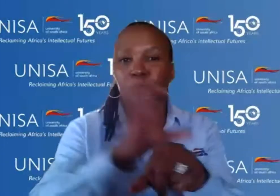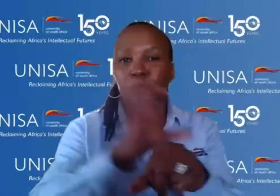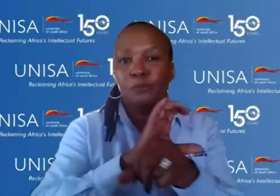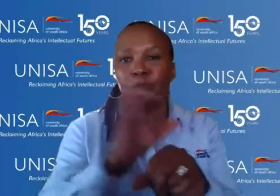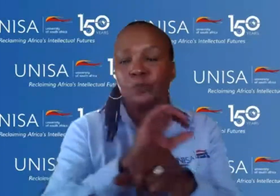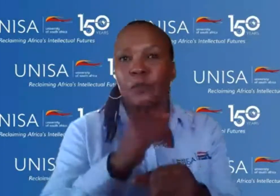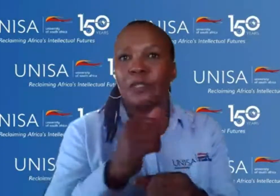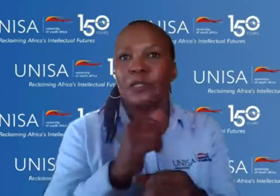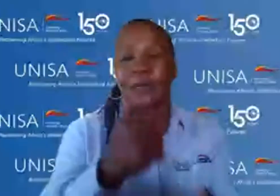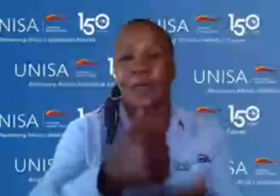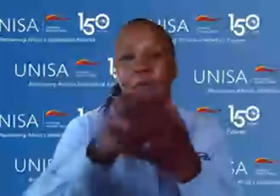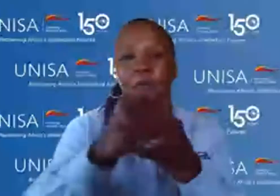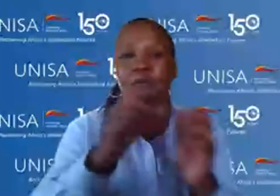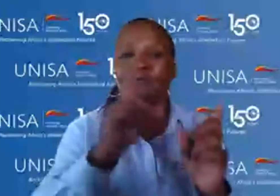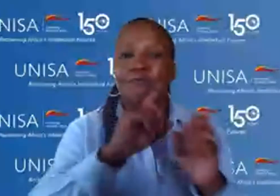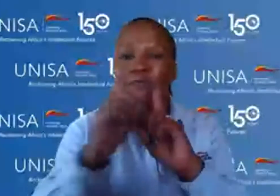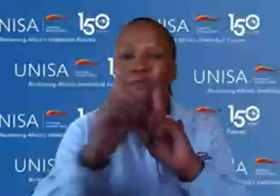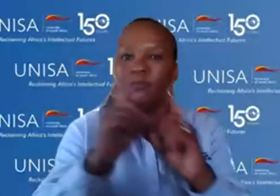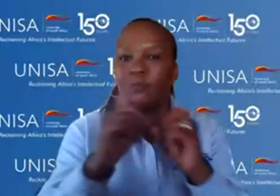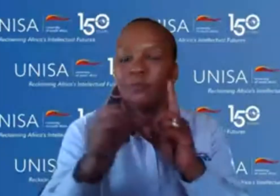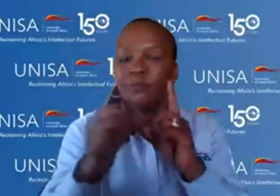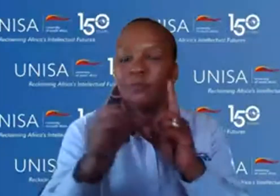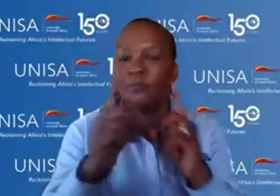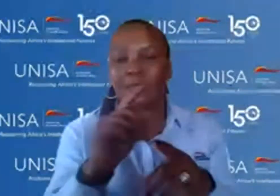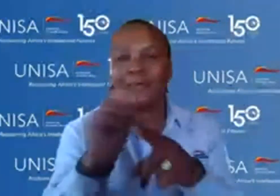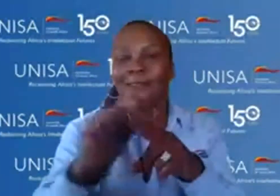have to train the software to be able to do it.